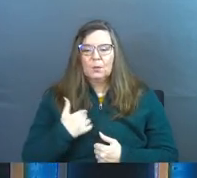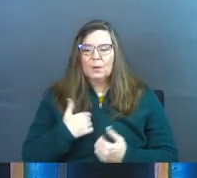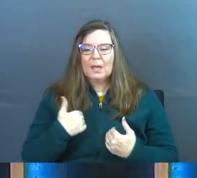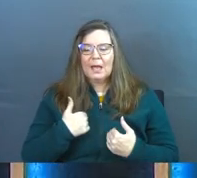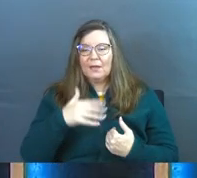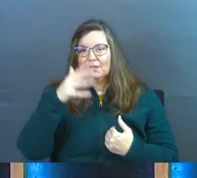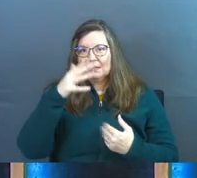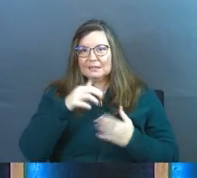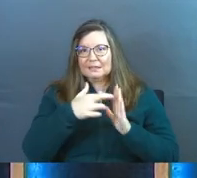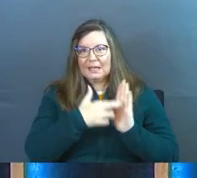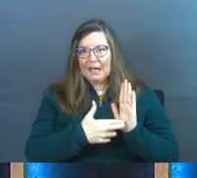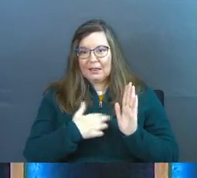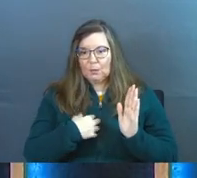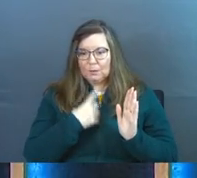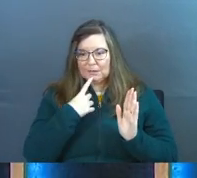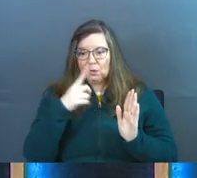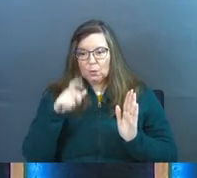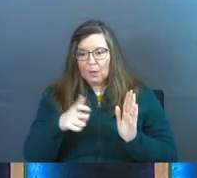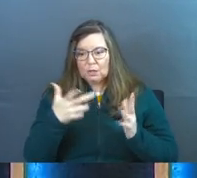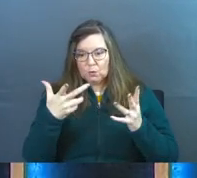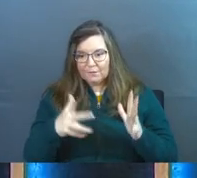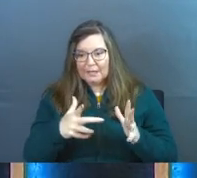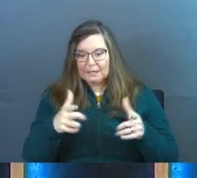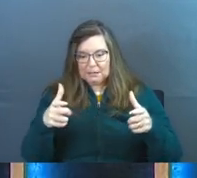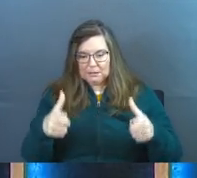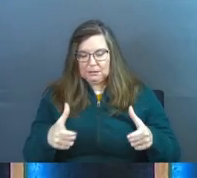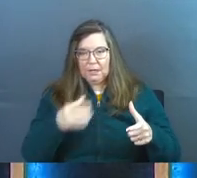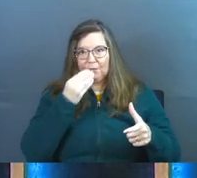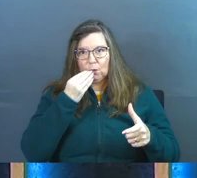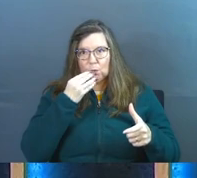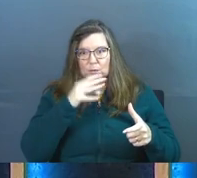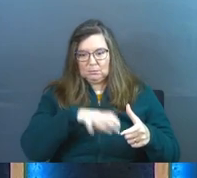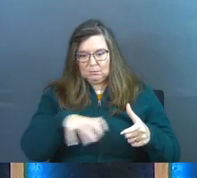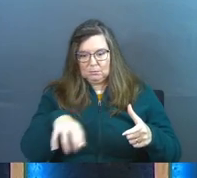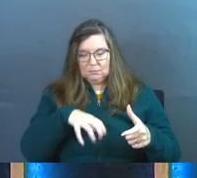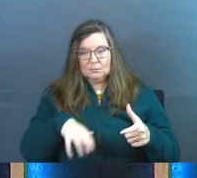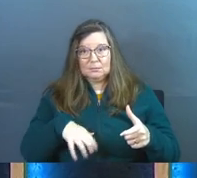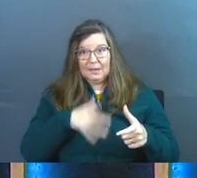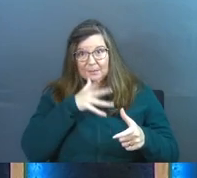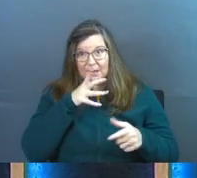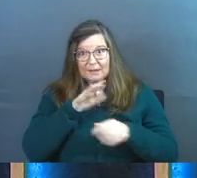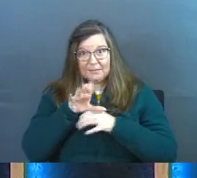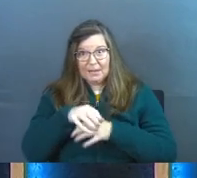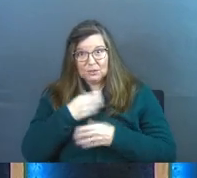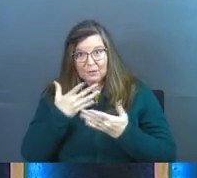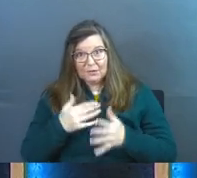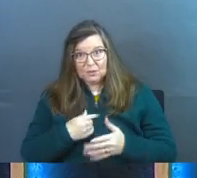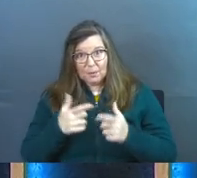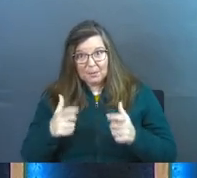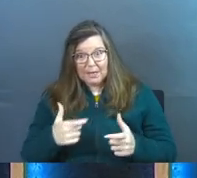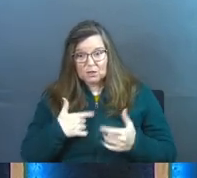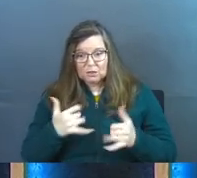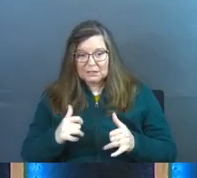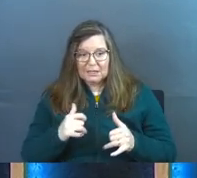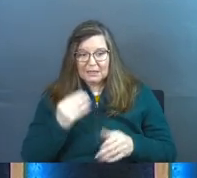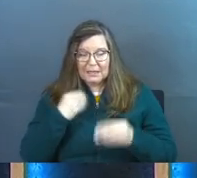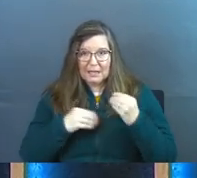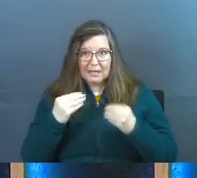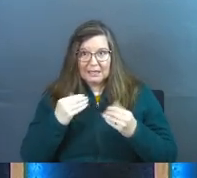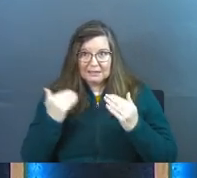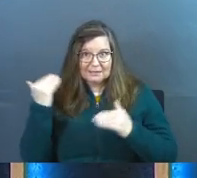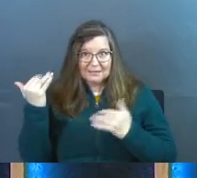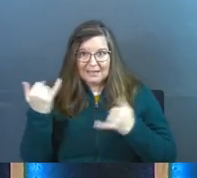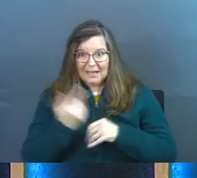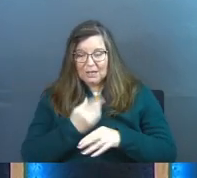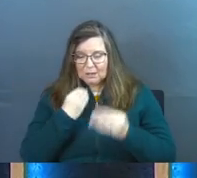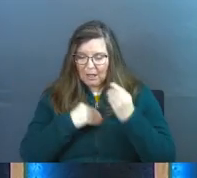had this guideline where we said you had to finish your plate. Anybody have parents who made you finish your plate? And you're still overeating today